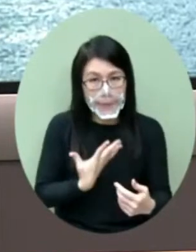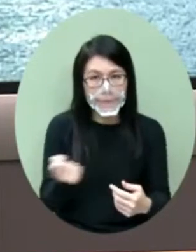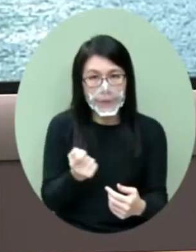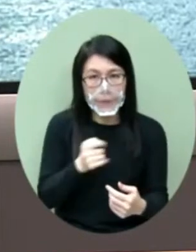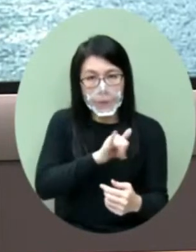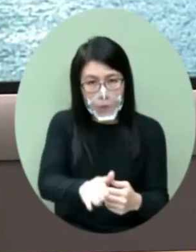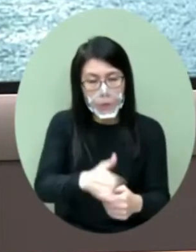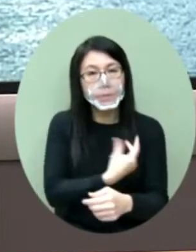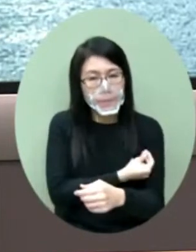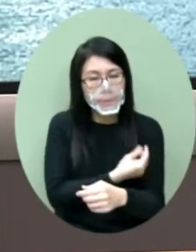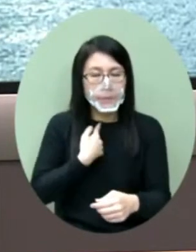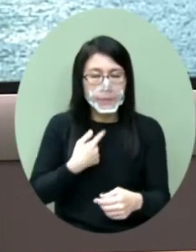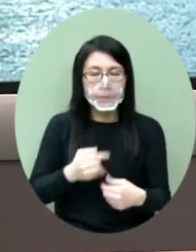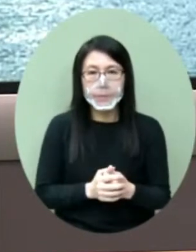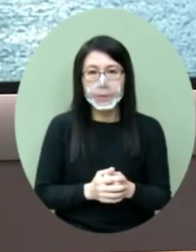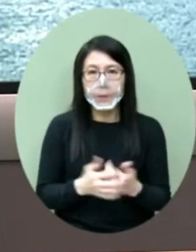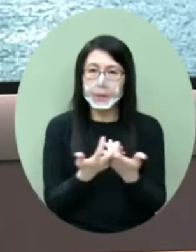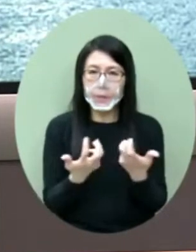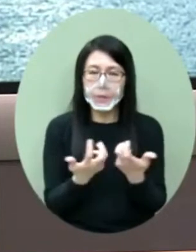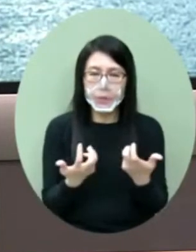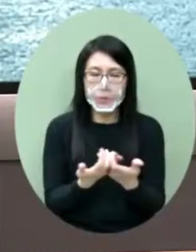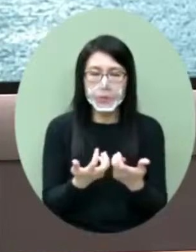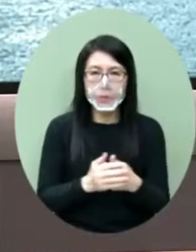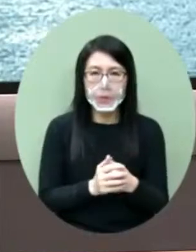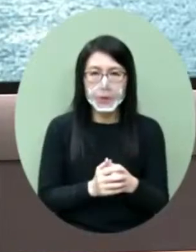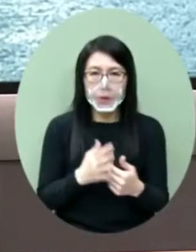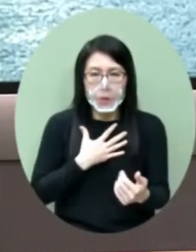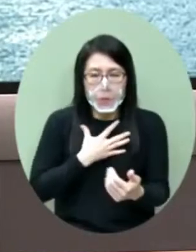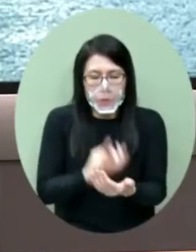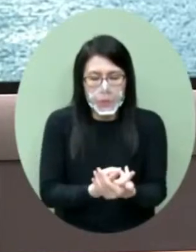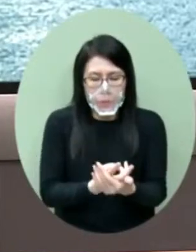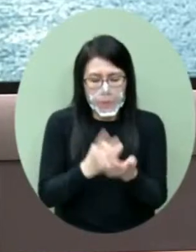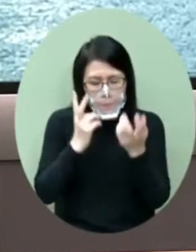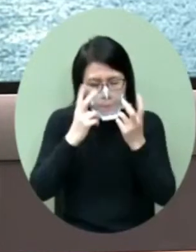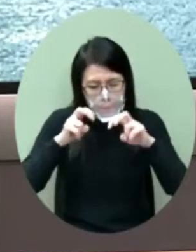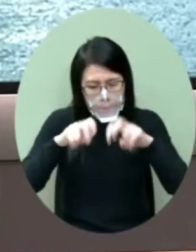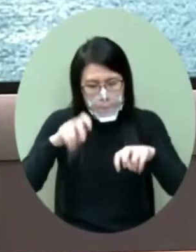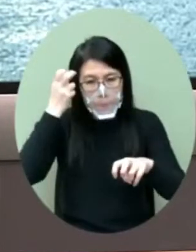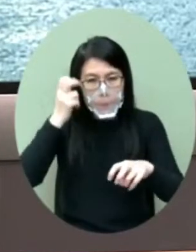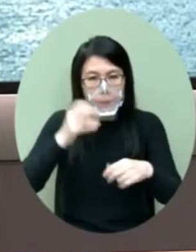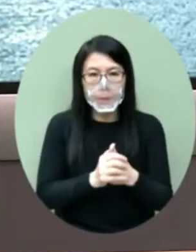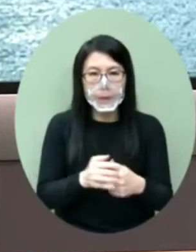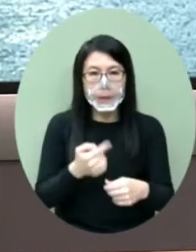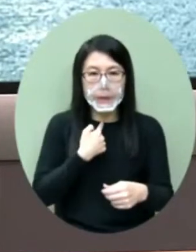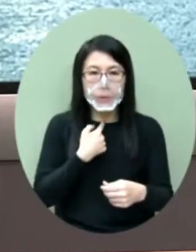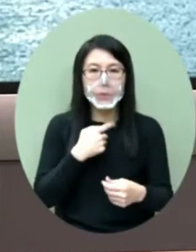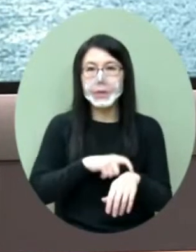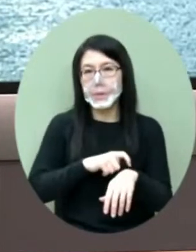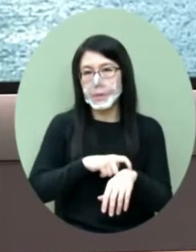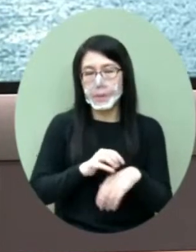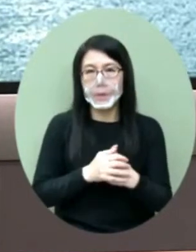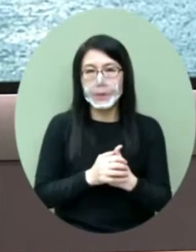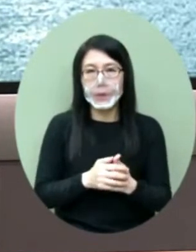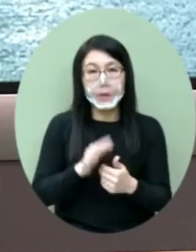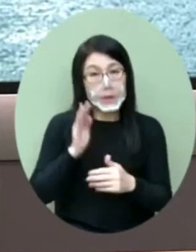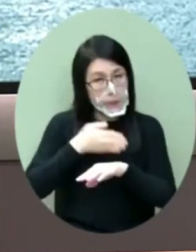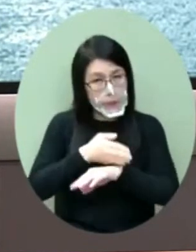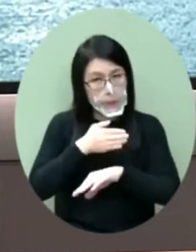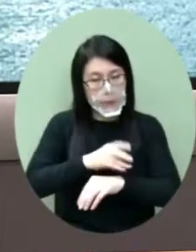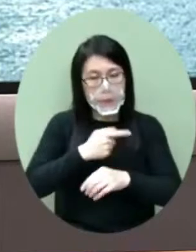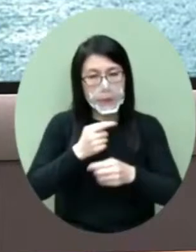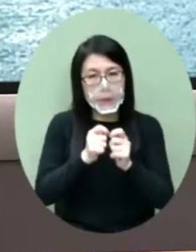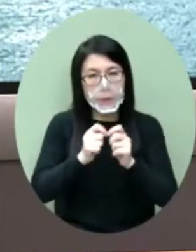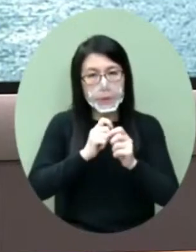that they should get vaccinated as soon as possible. We are going